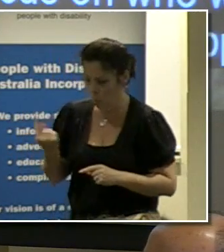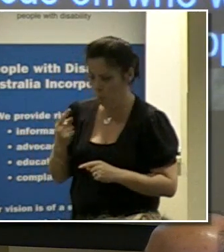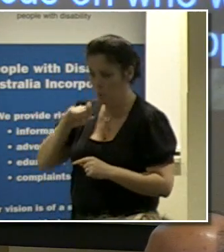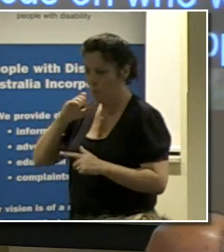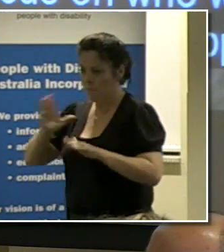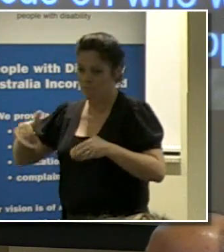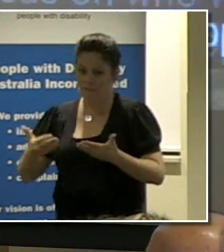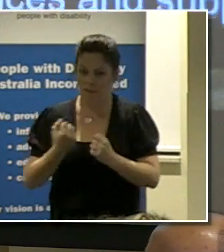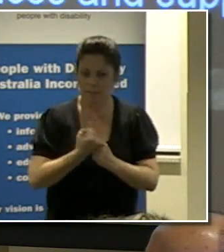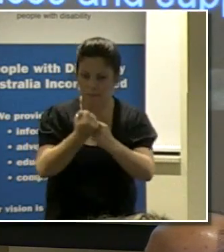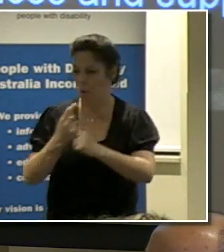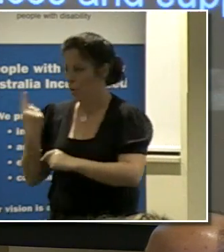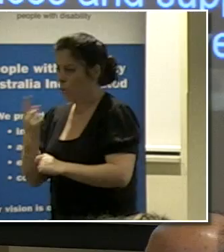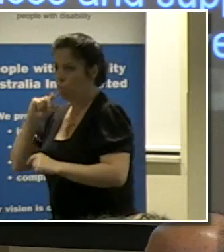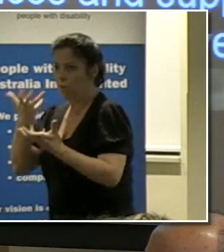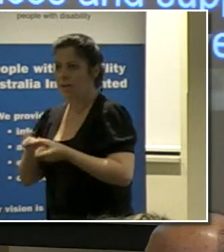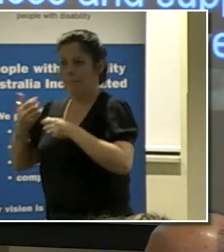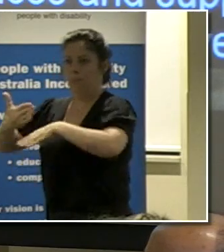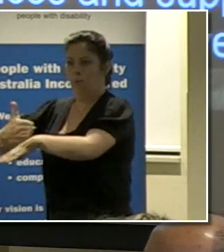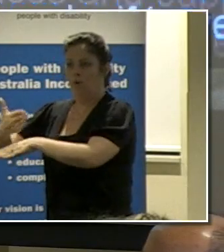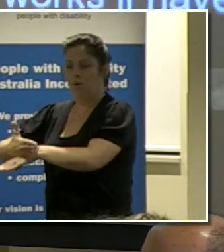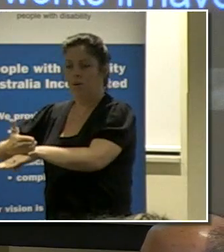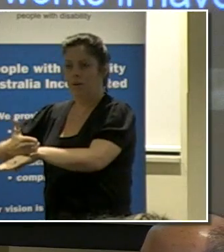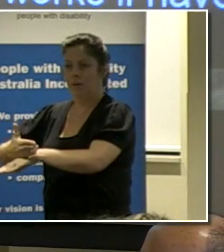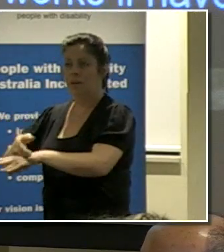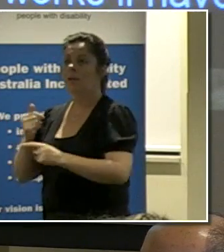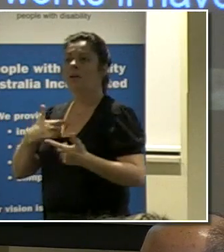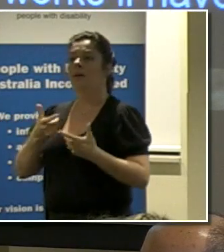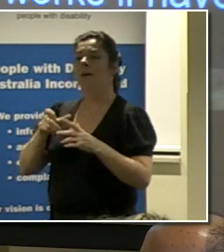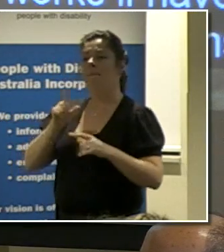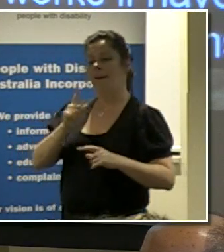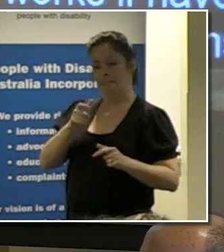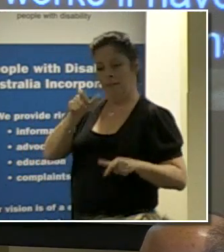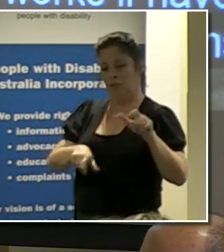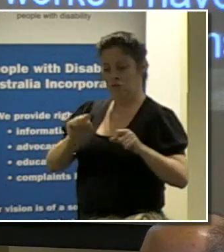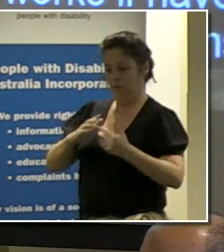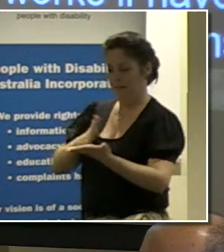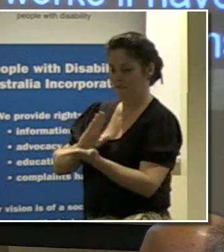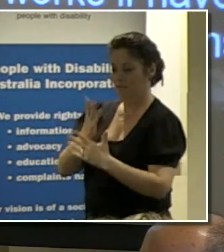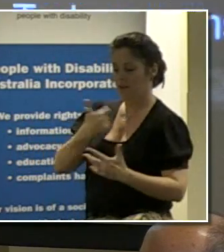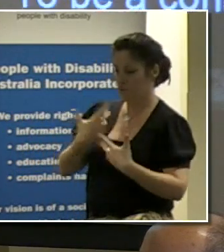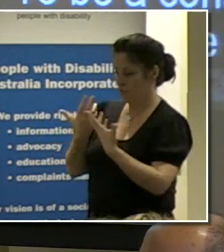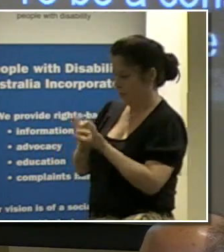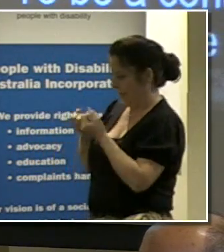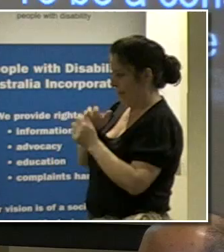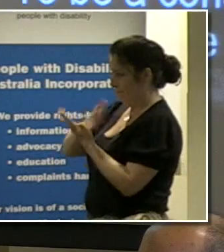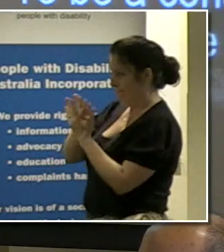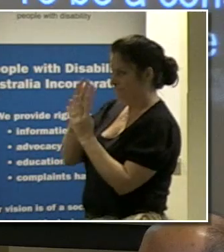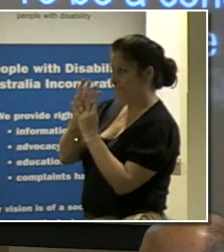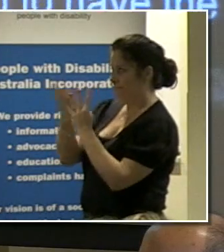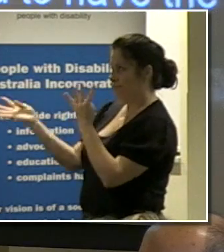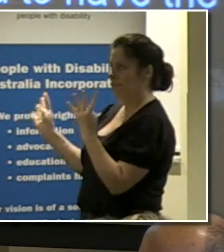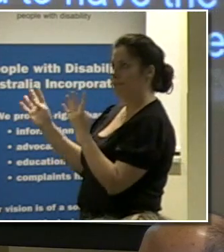be a consumer, you need to have the information and you need to have the capacity to exercise